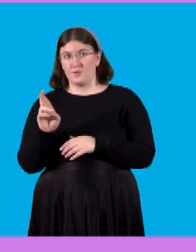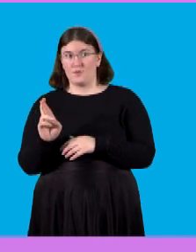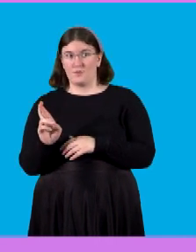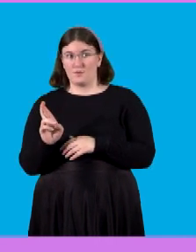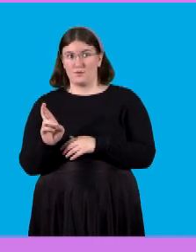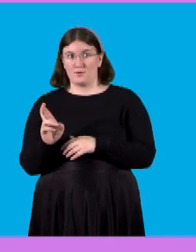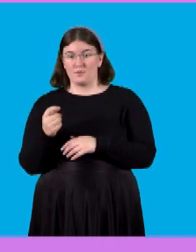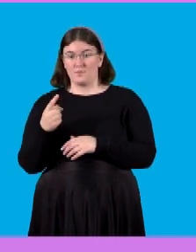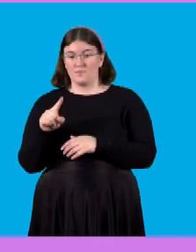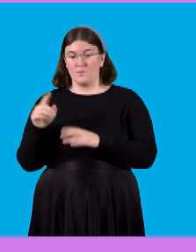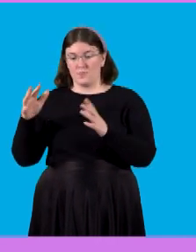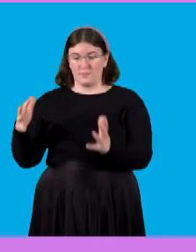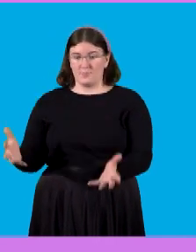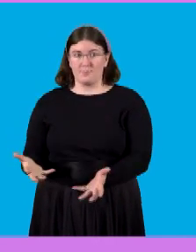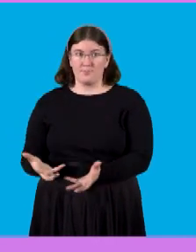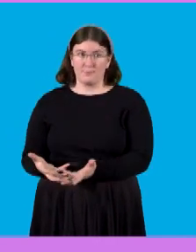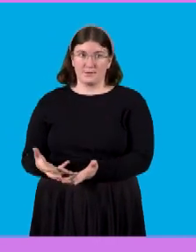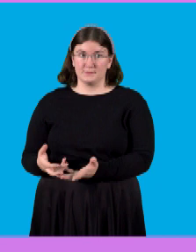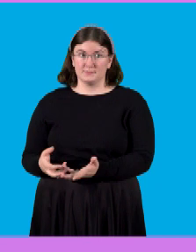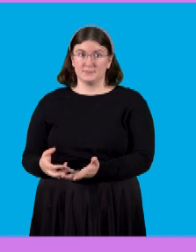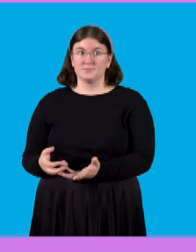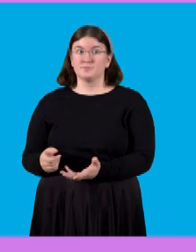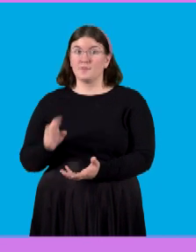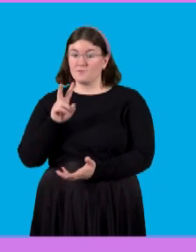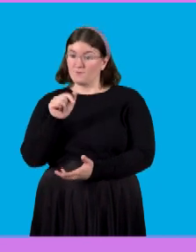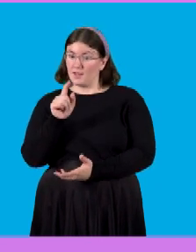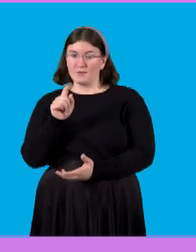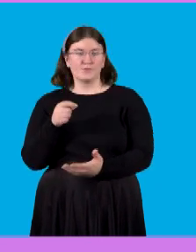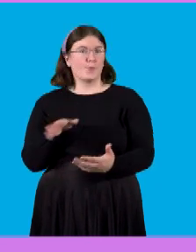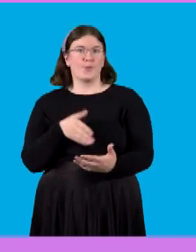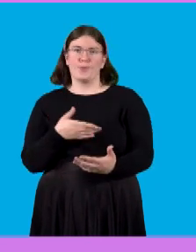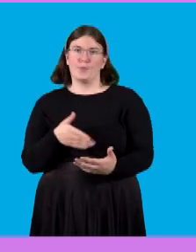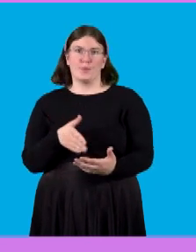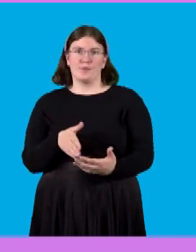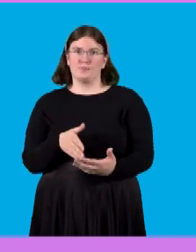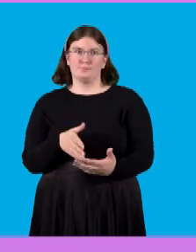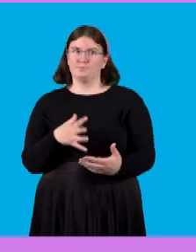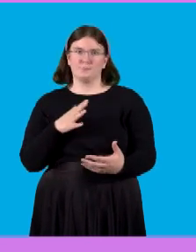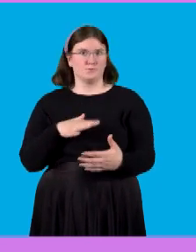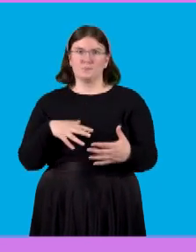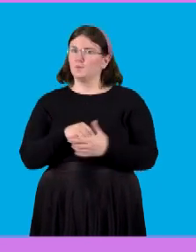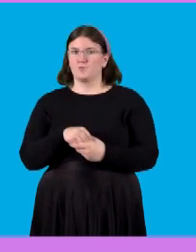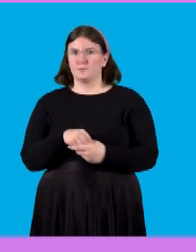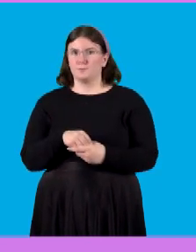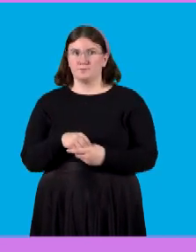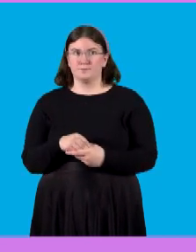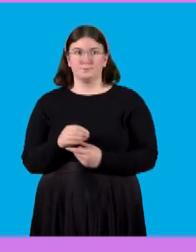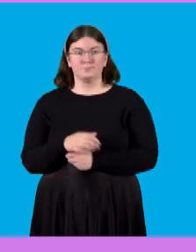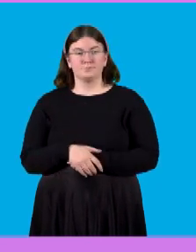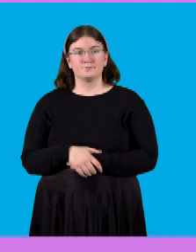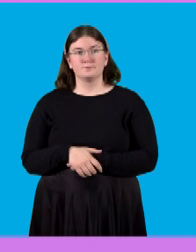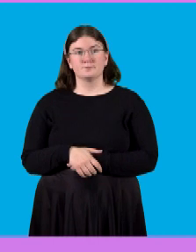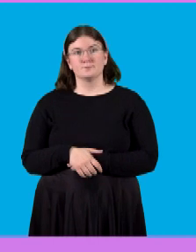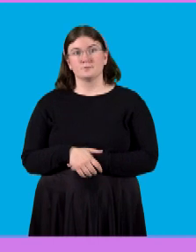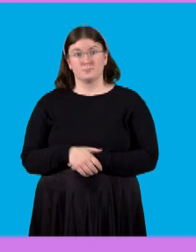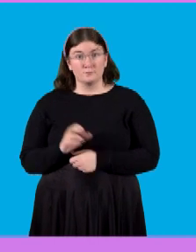exclusive. We agree on that? That's your VAT exclusive amount, right? So now I will go and say, okay, I need to pay 15% VAT on